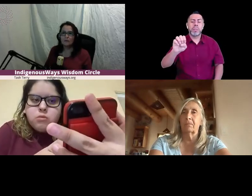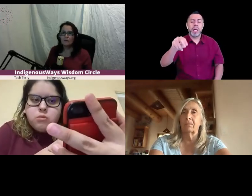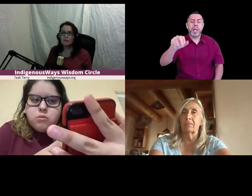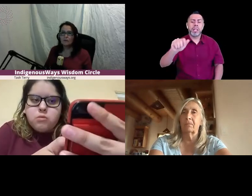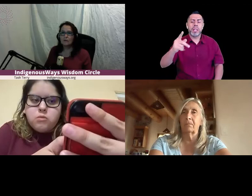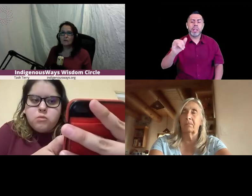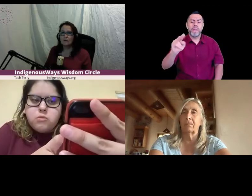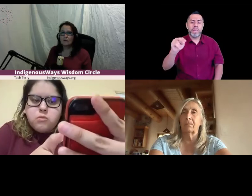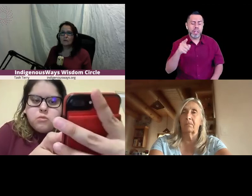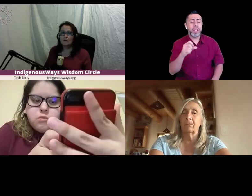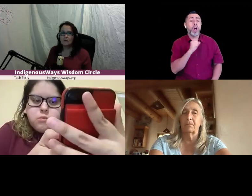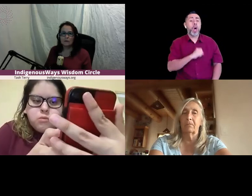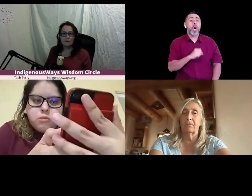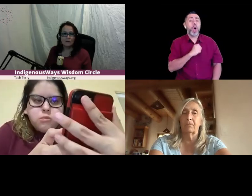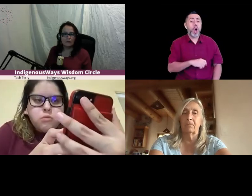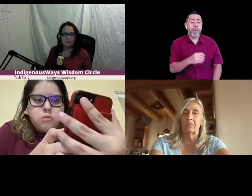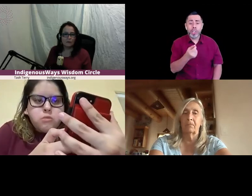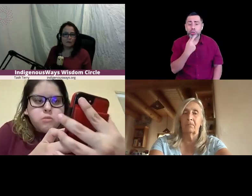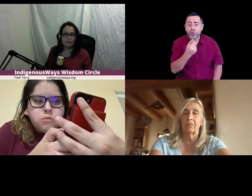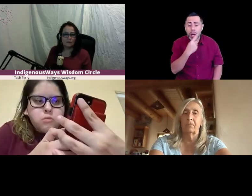Scarves is good.